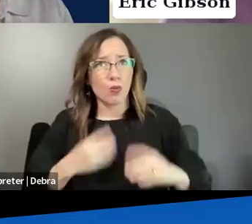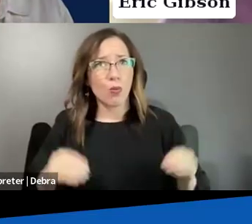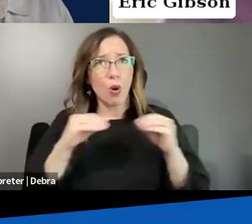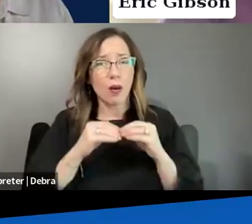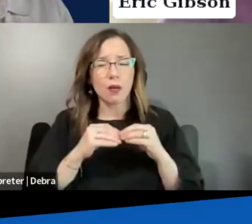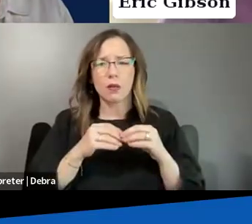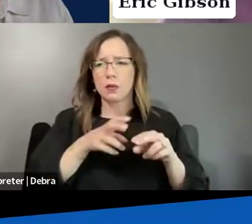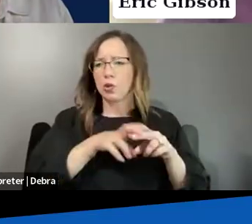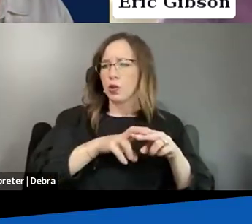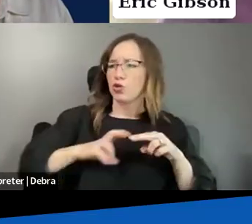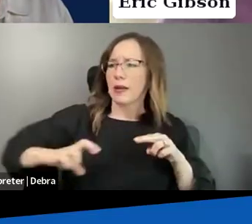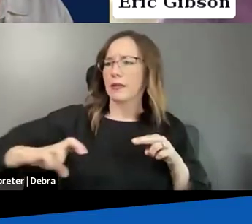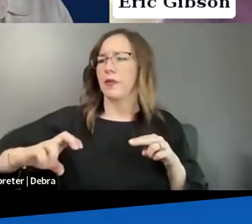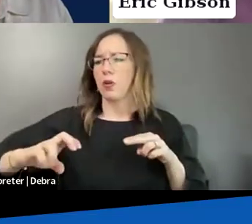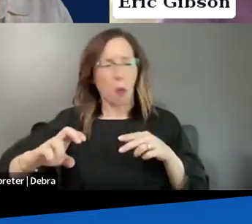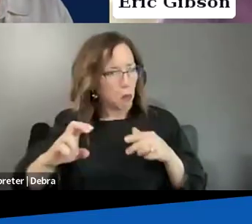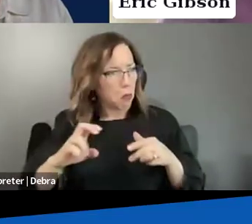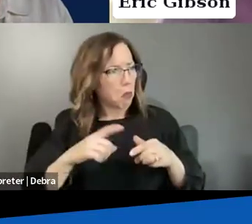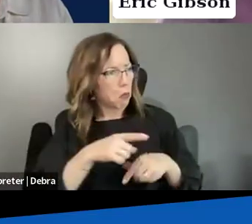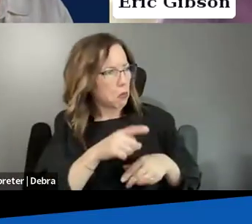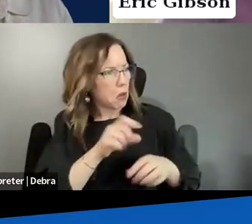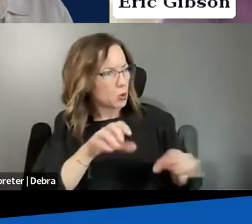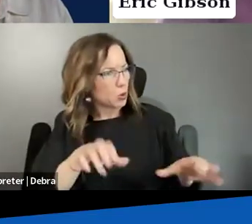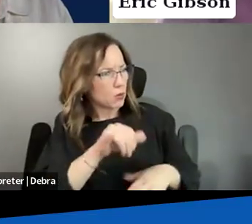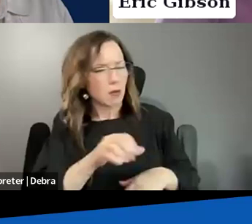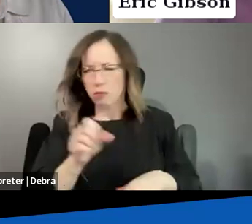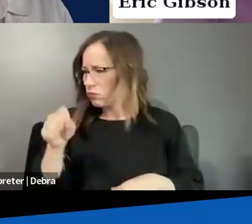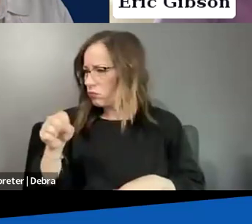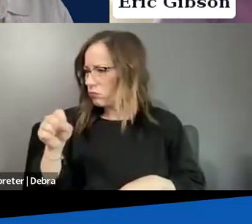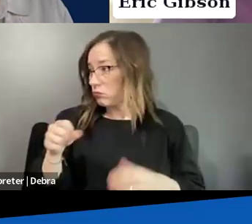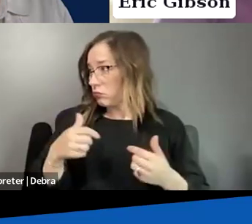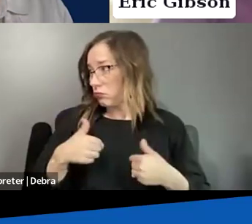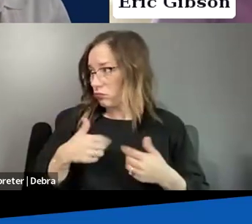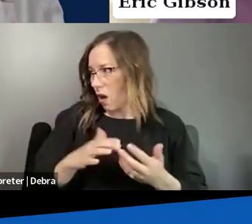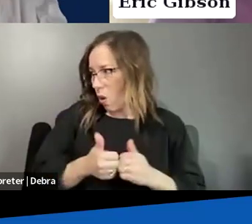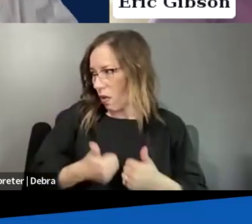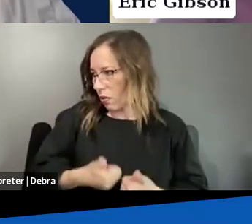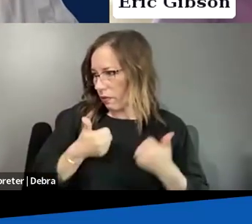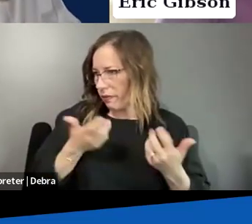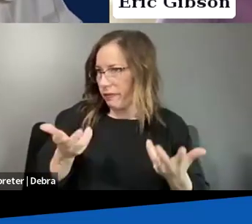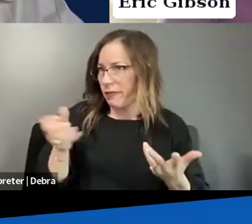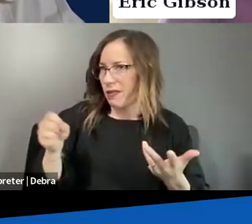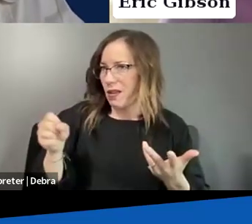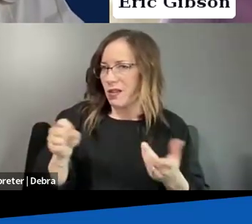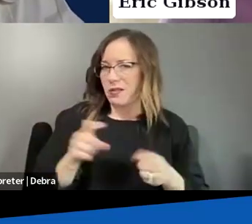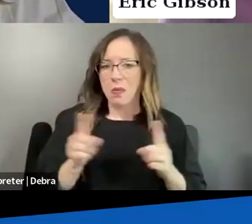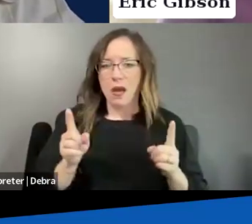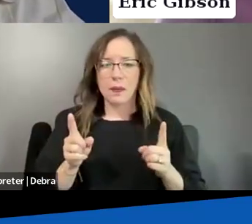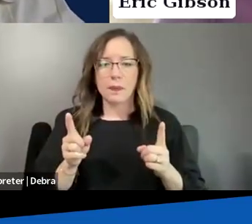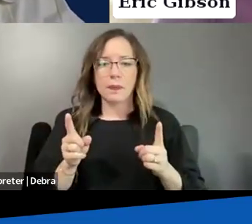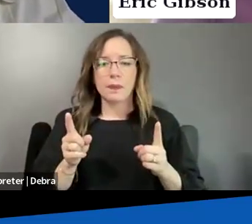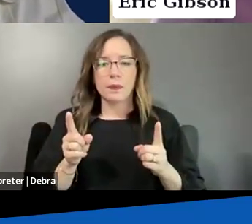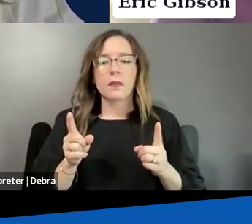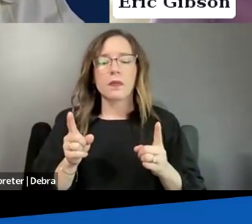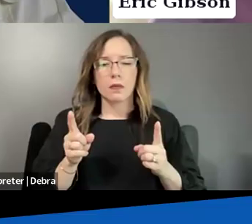people are like, oh, you were able to do that. And I'm like, yeah, because this is how I live. But, transferring, like what Eric